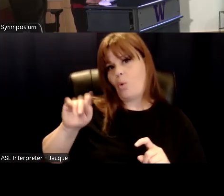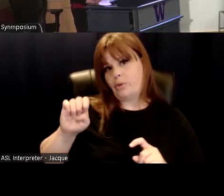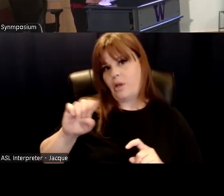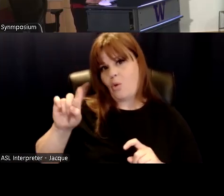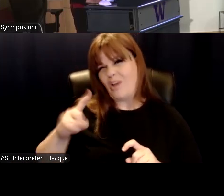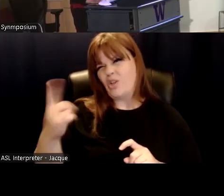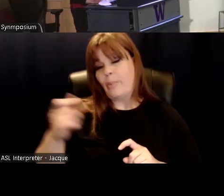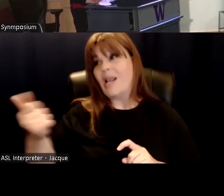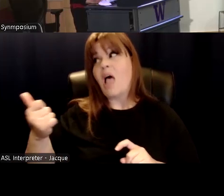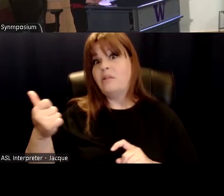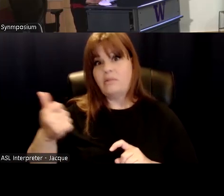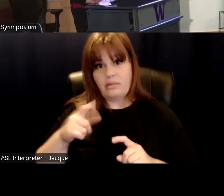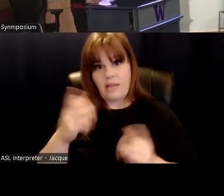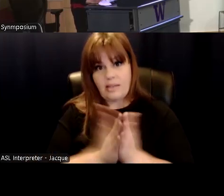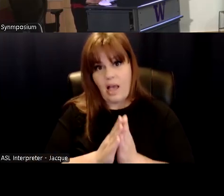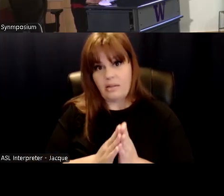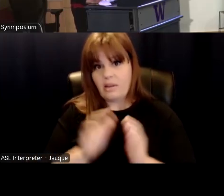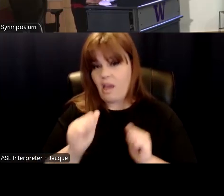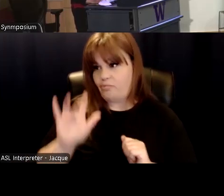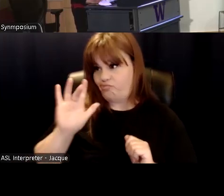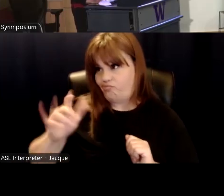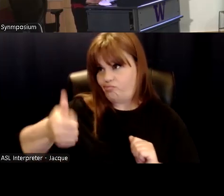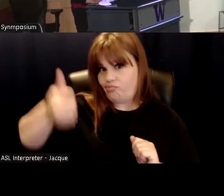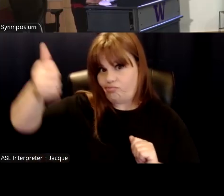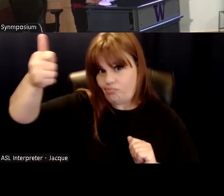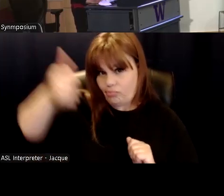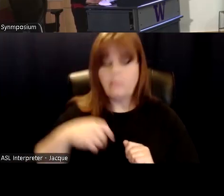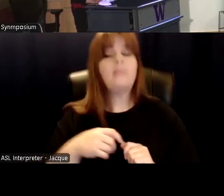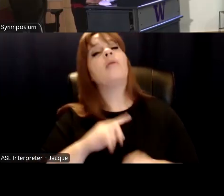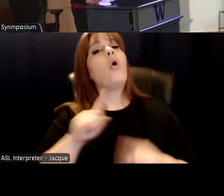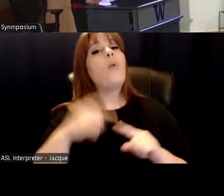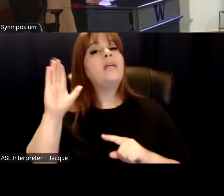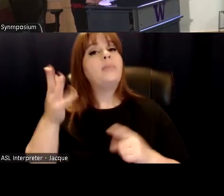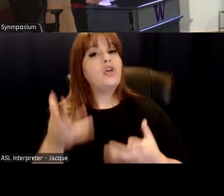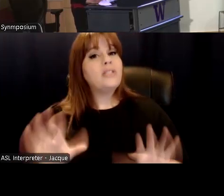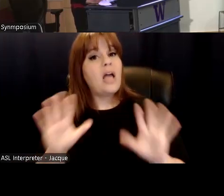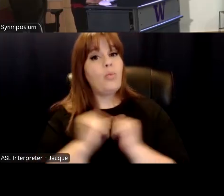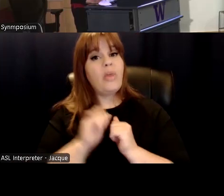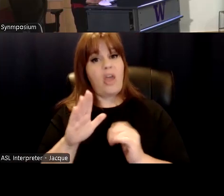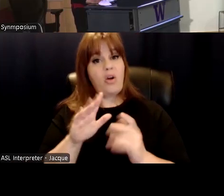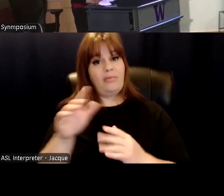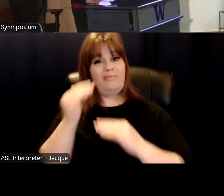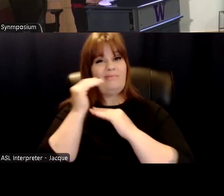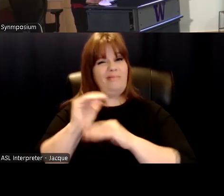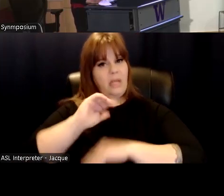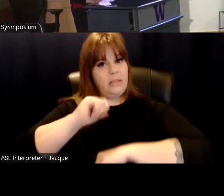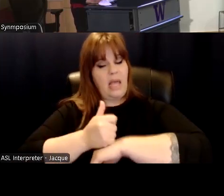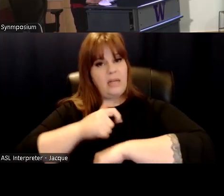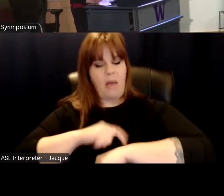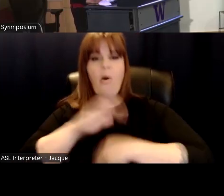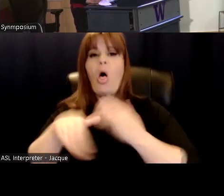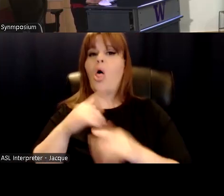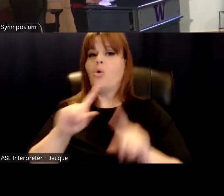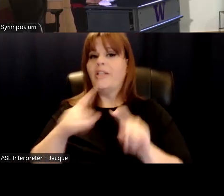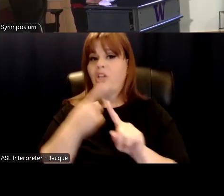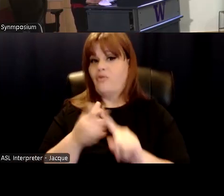asked. Once a speaker is done with their allotted Q&A time, all questions from that